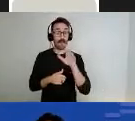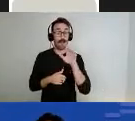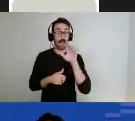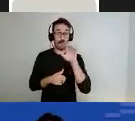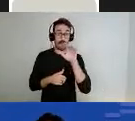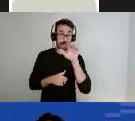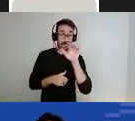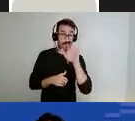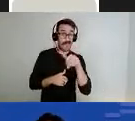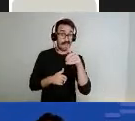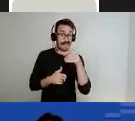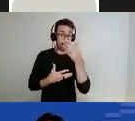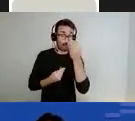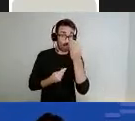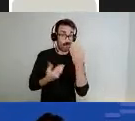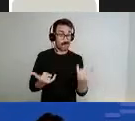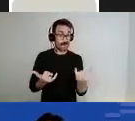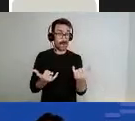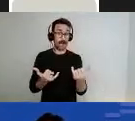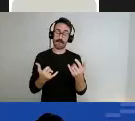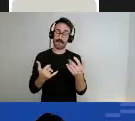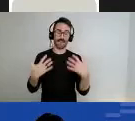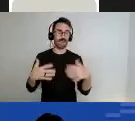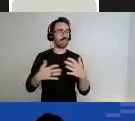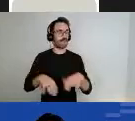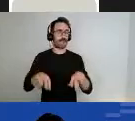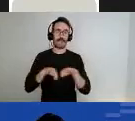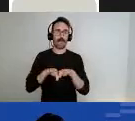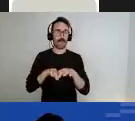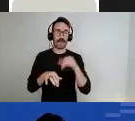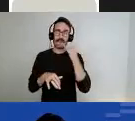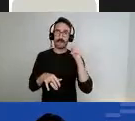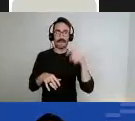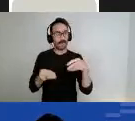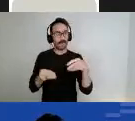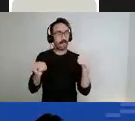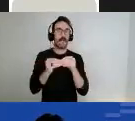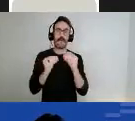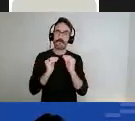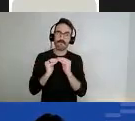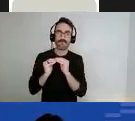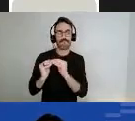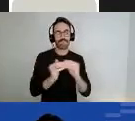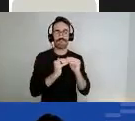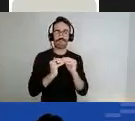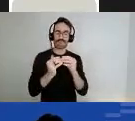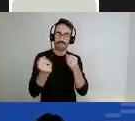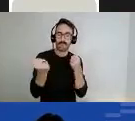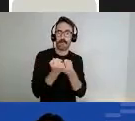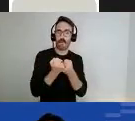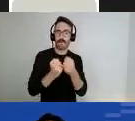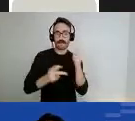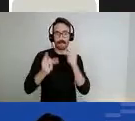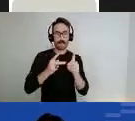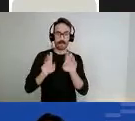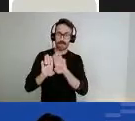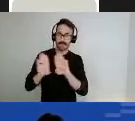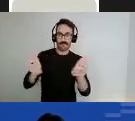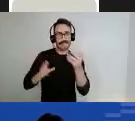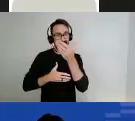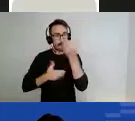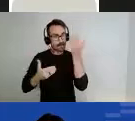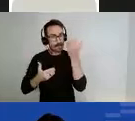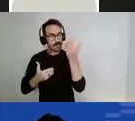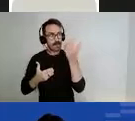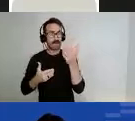mind, it's imperative that we heed calls to provide equitable and comprehensive support and care for people living with dementia and